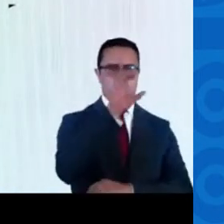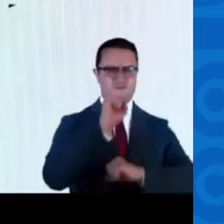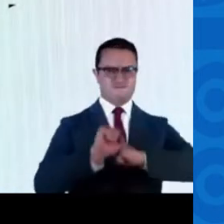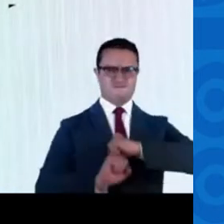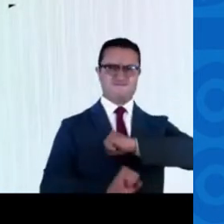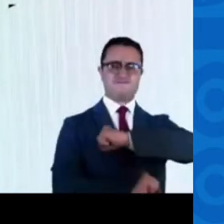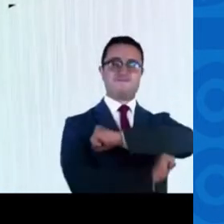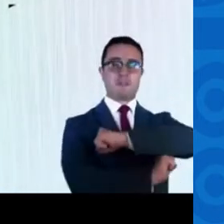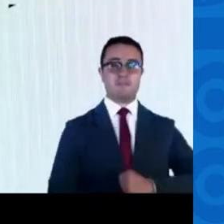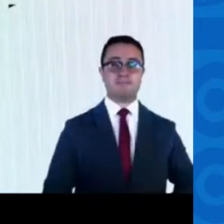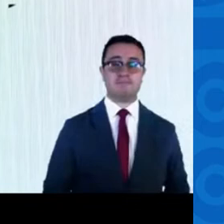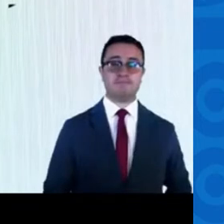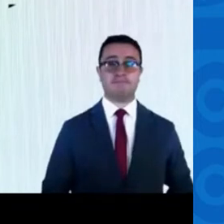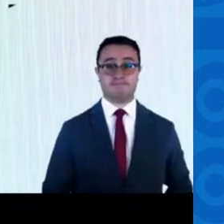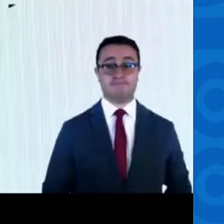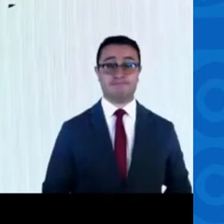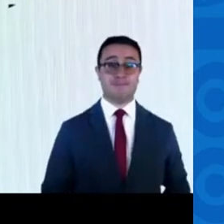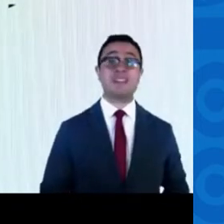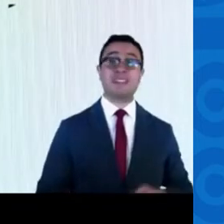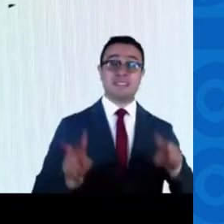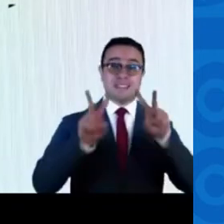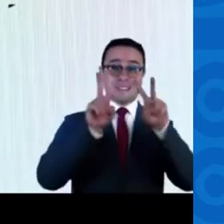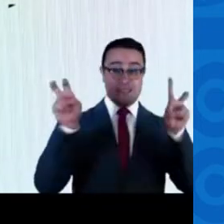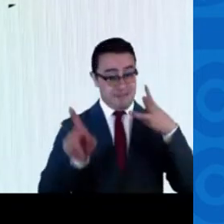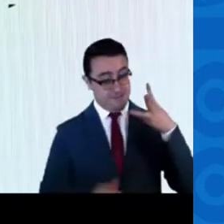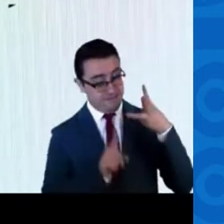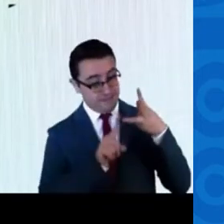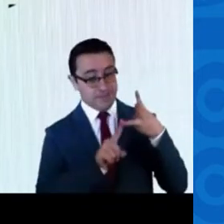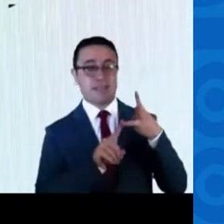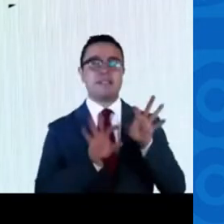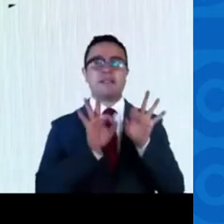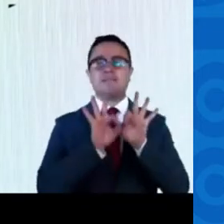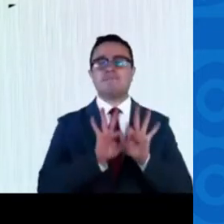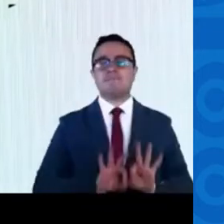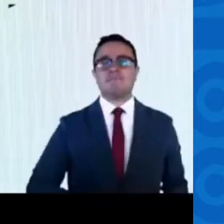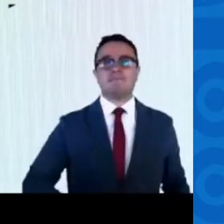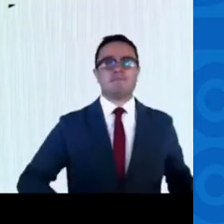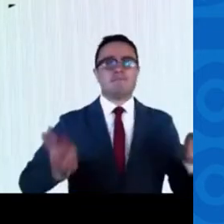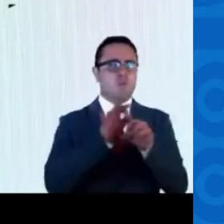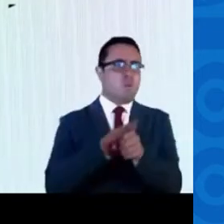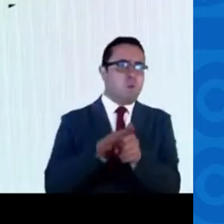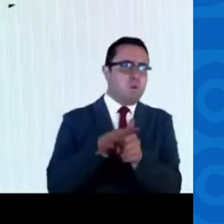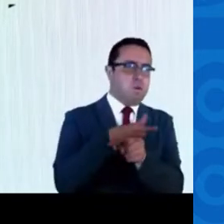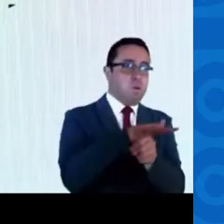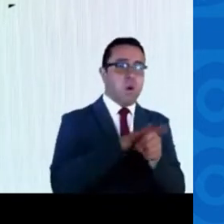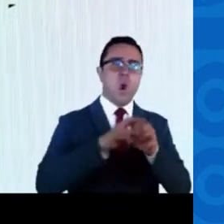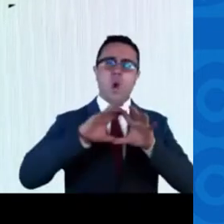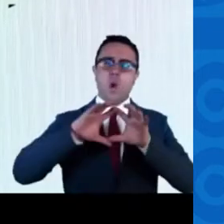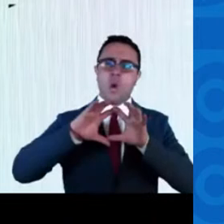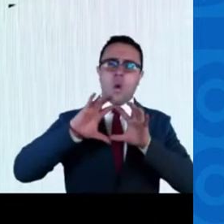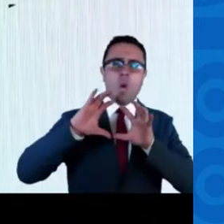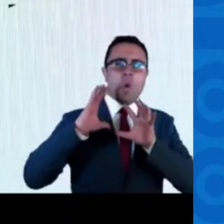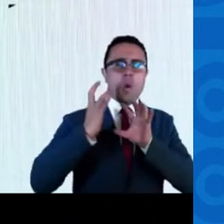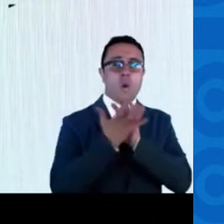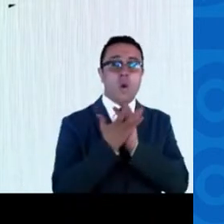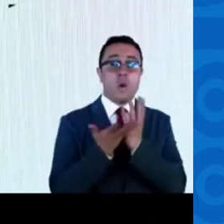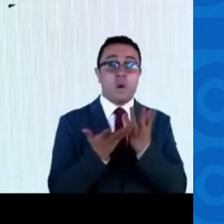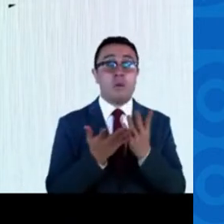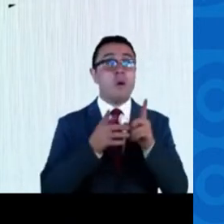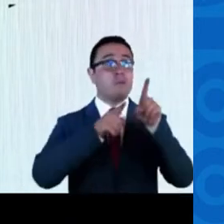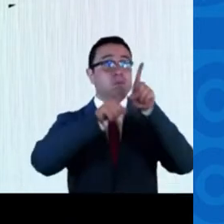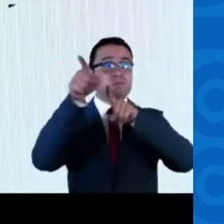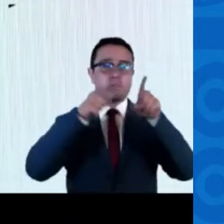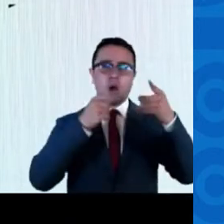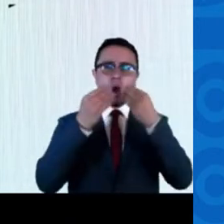every single Colombian. And a third important across-the-board issue, which also affects the entire